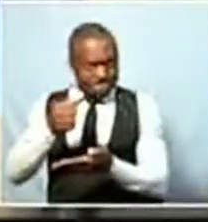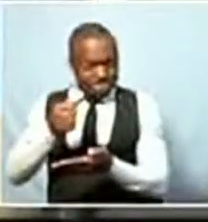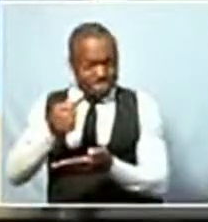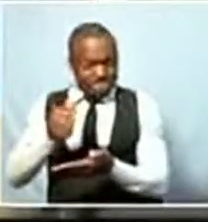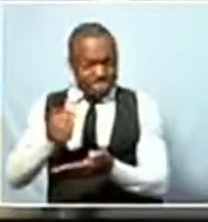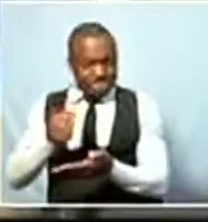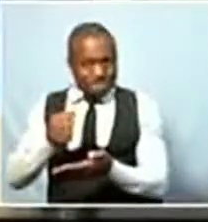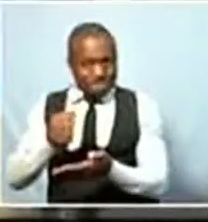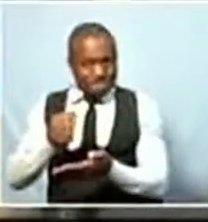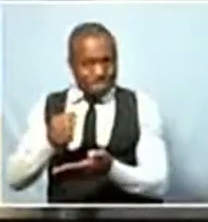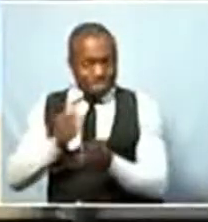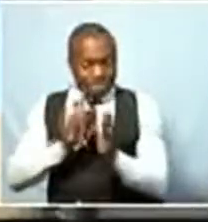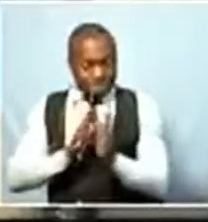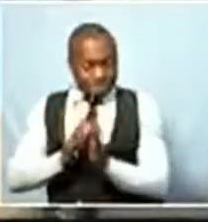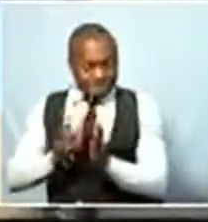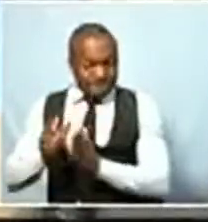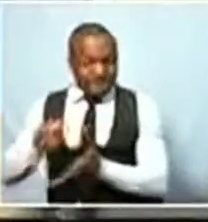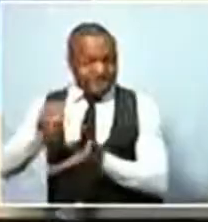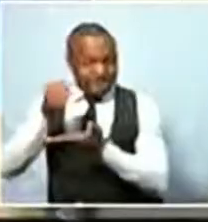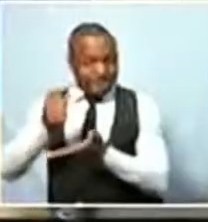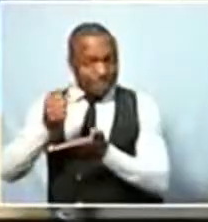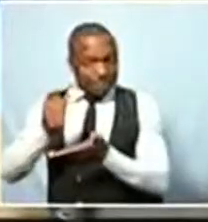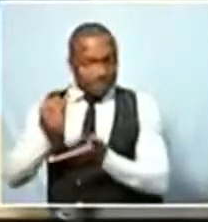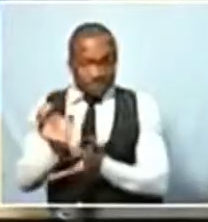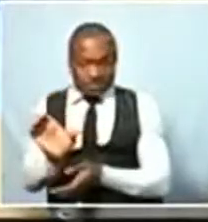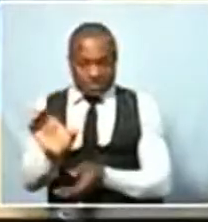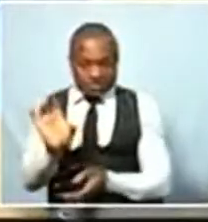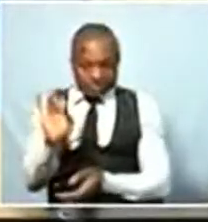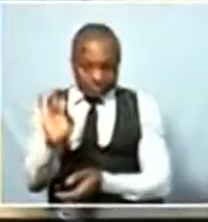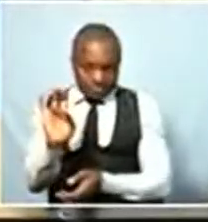the unpackaging of the budget, it's 07.